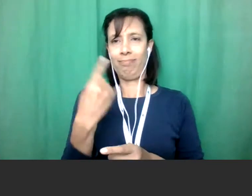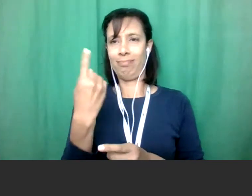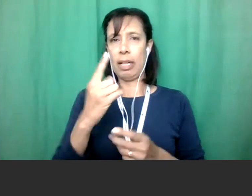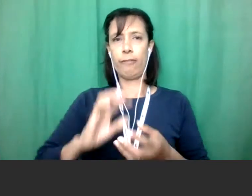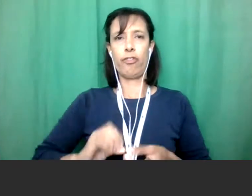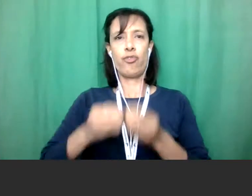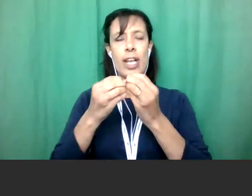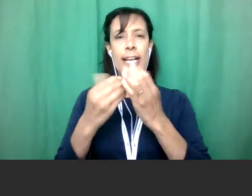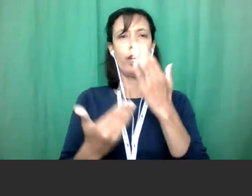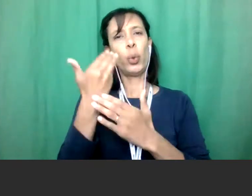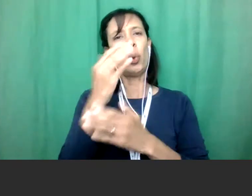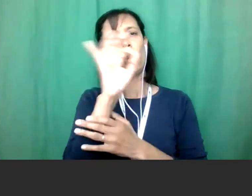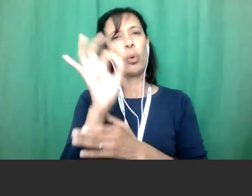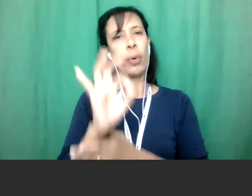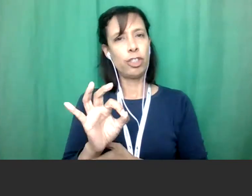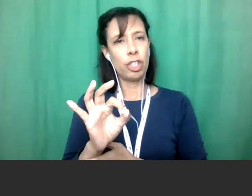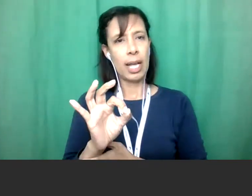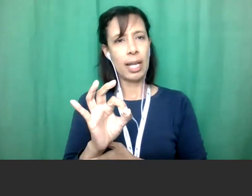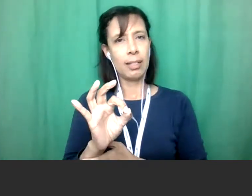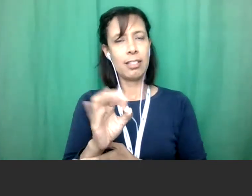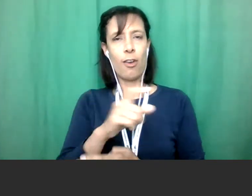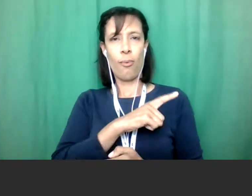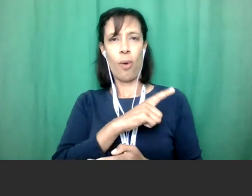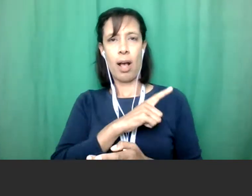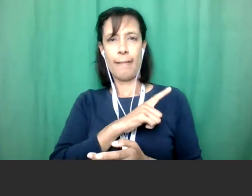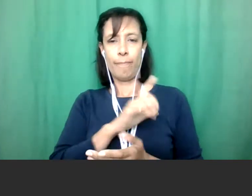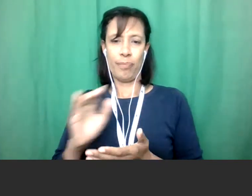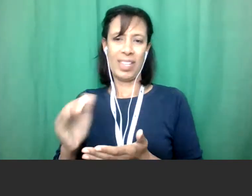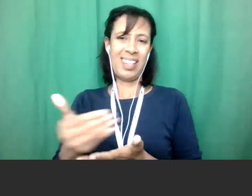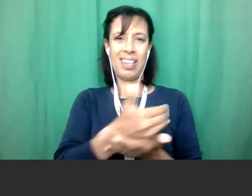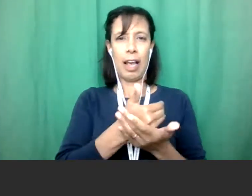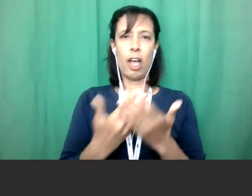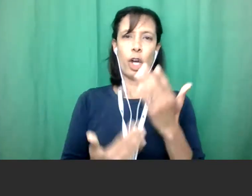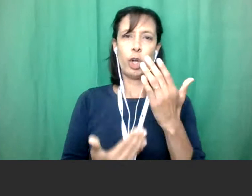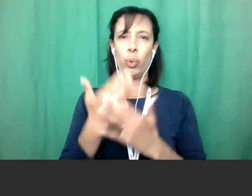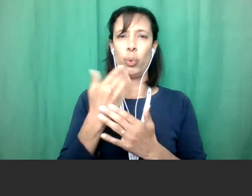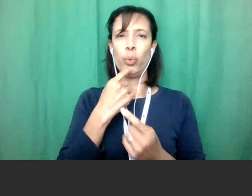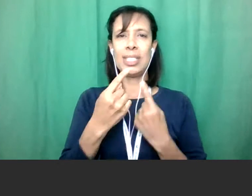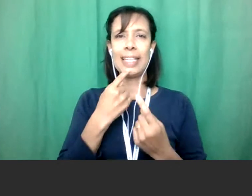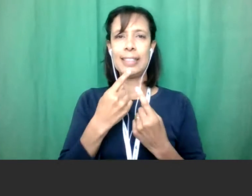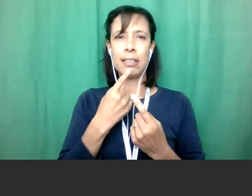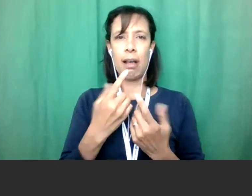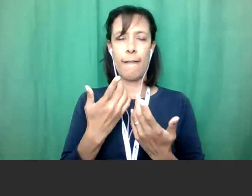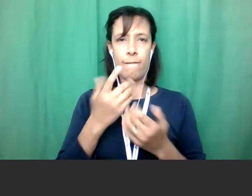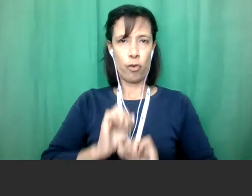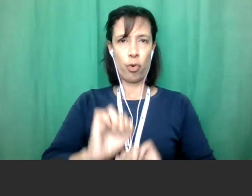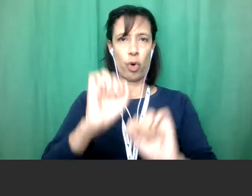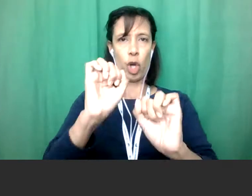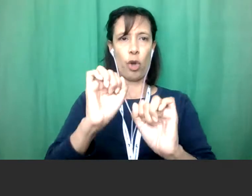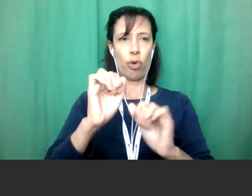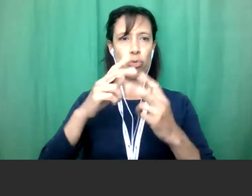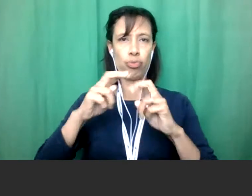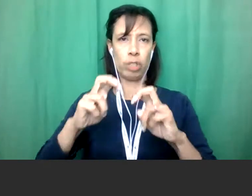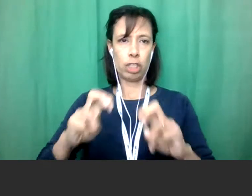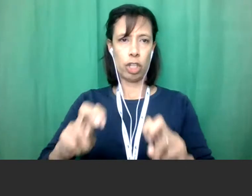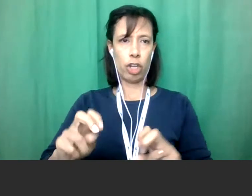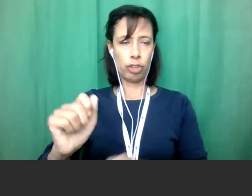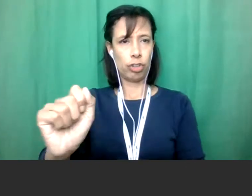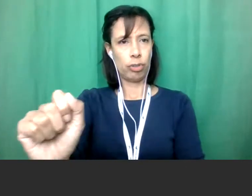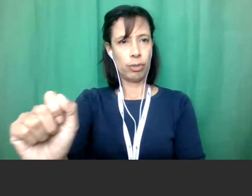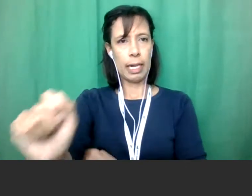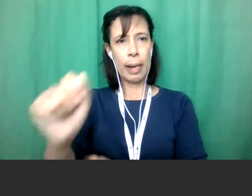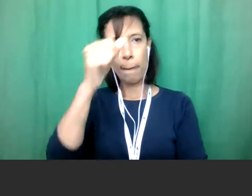to gather new data for your research. But yeah, so using questionnaires that have previously been